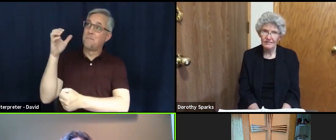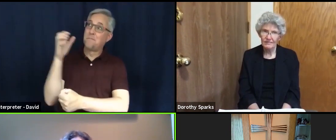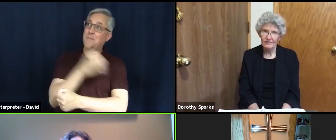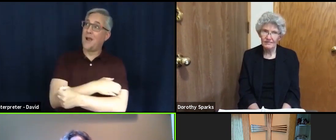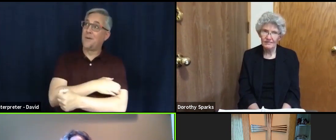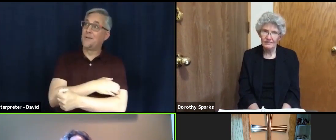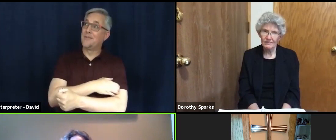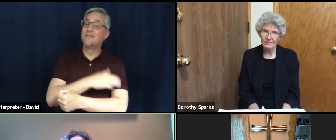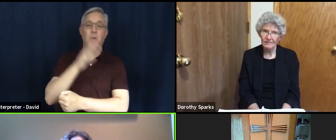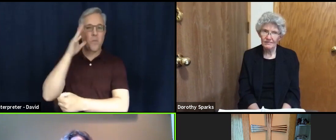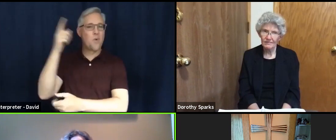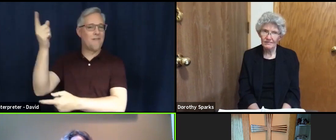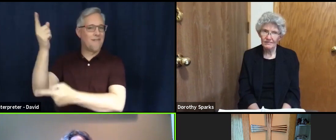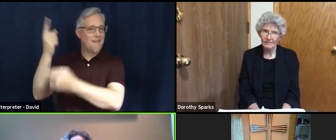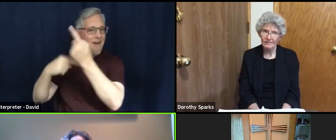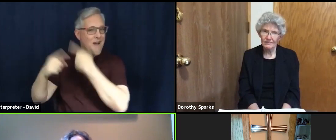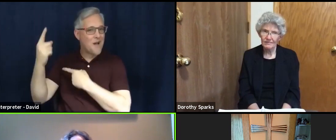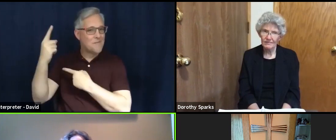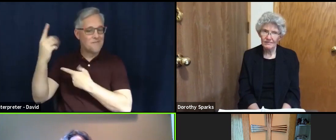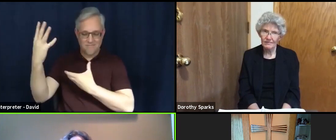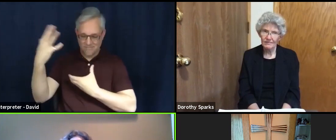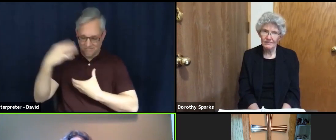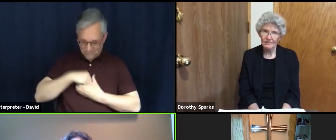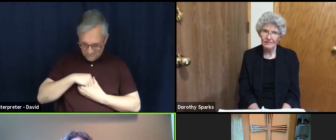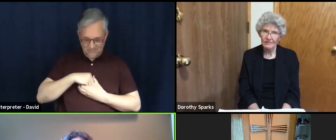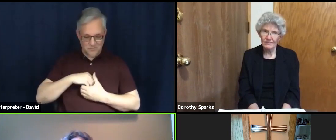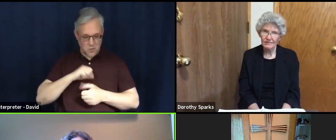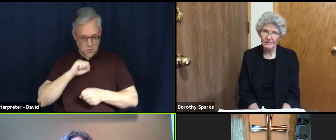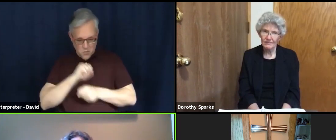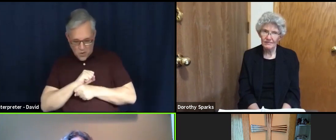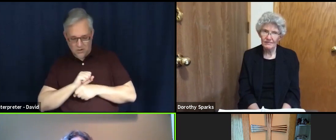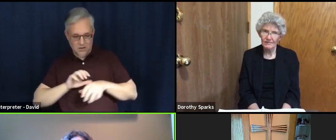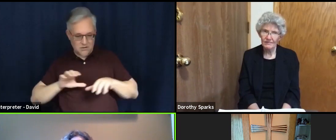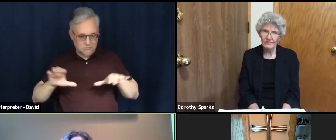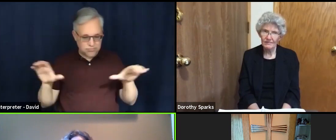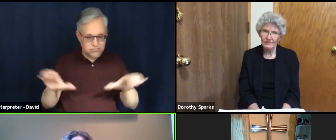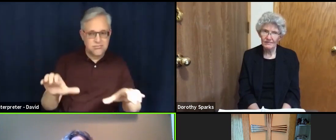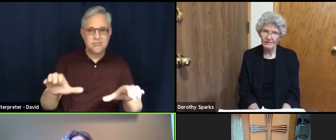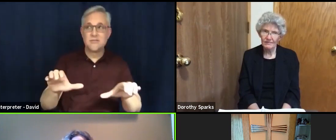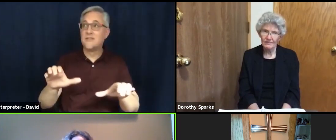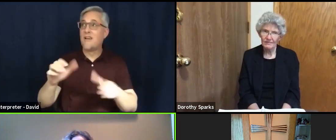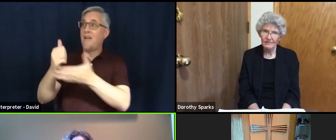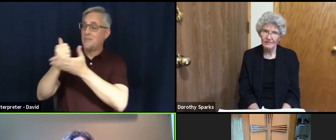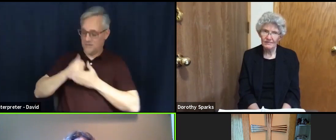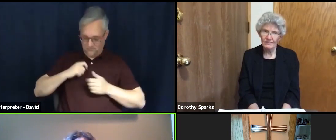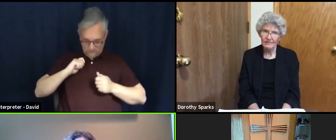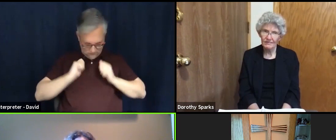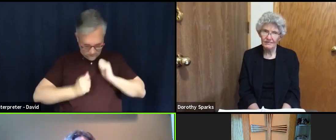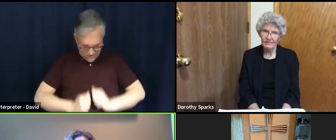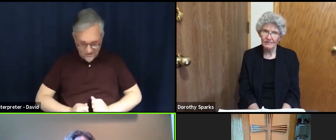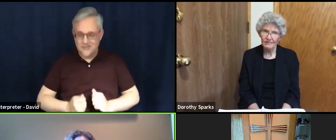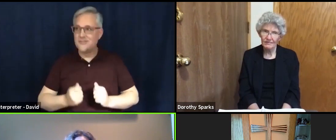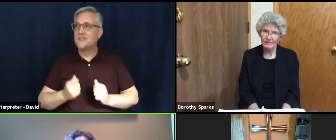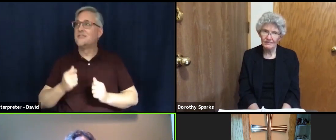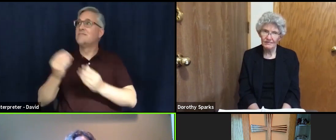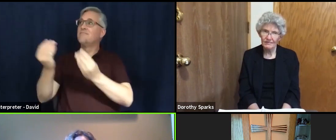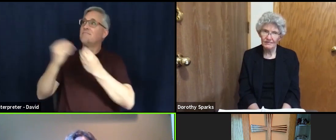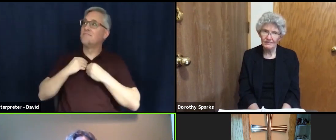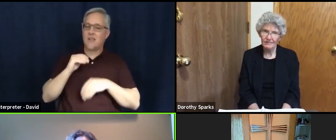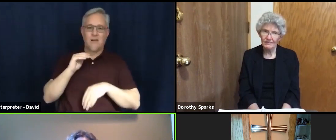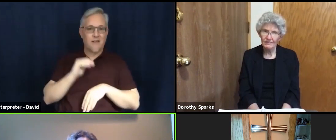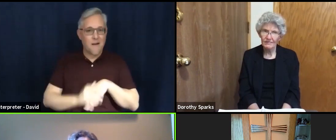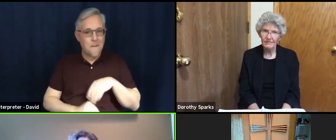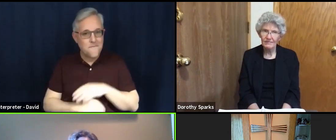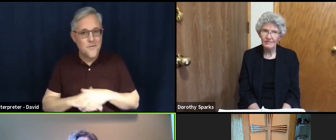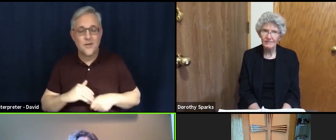in us, to shape us, to be with us, to comfort us,